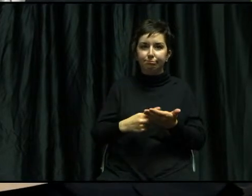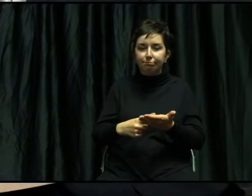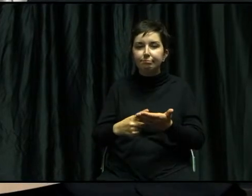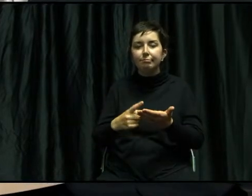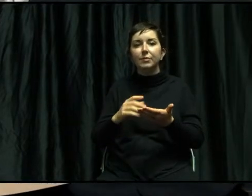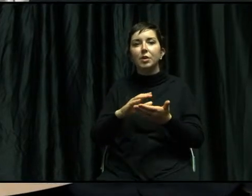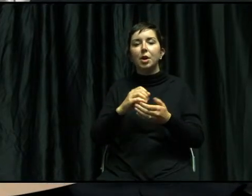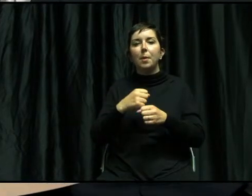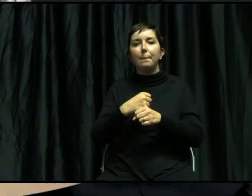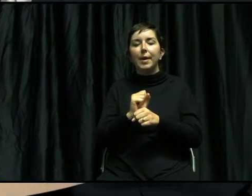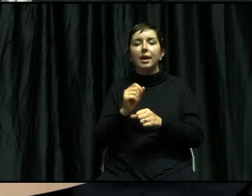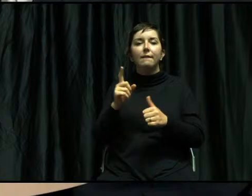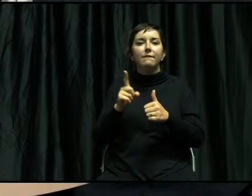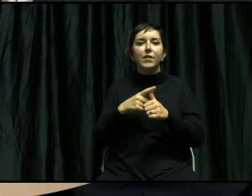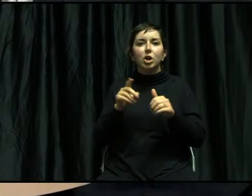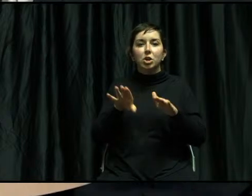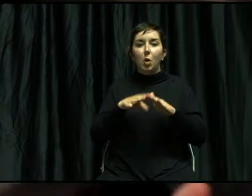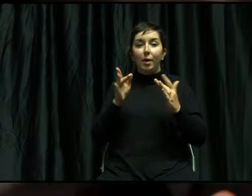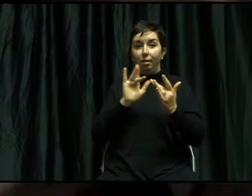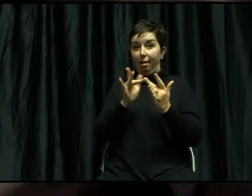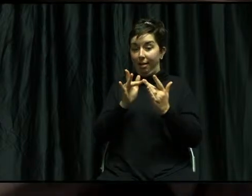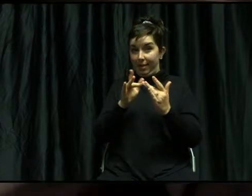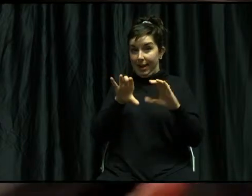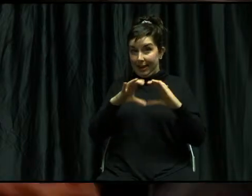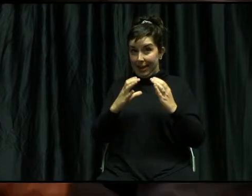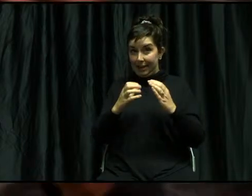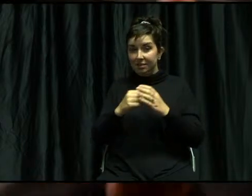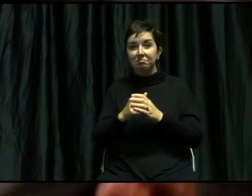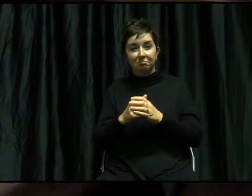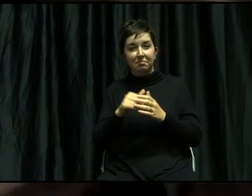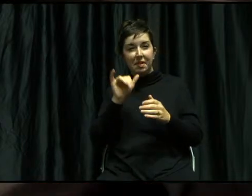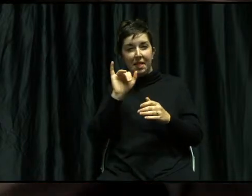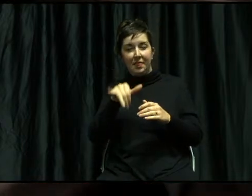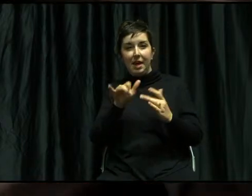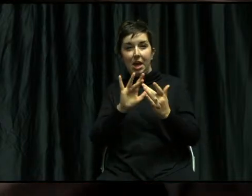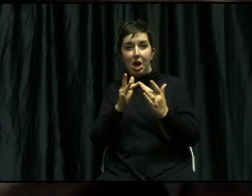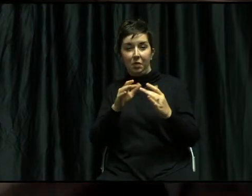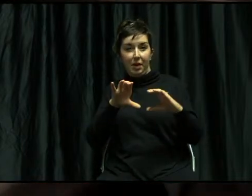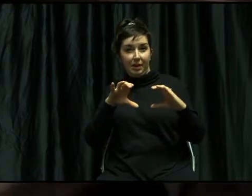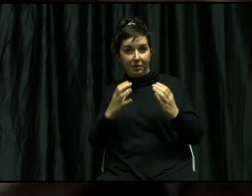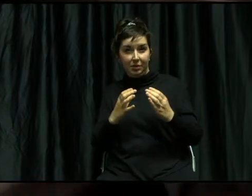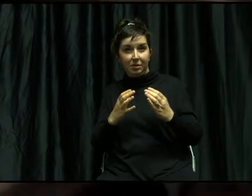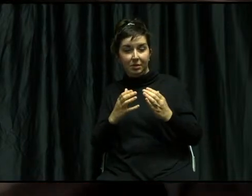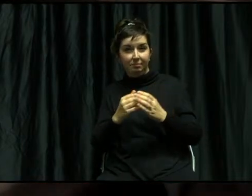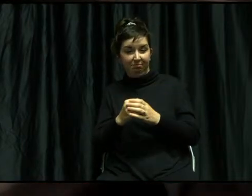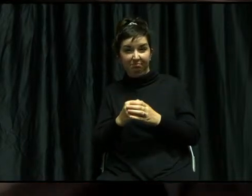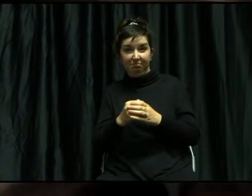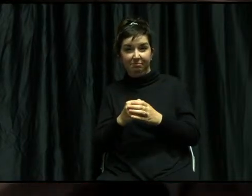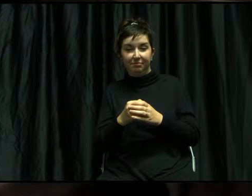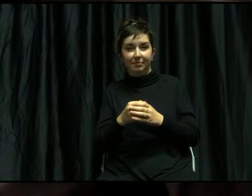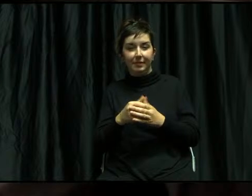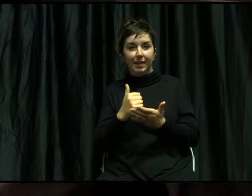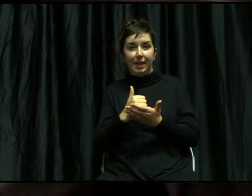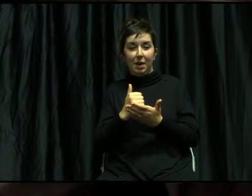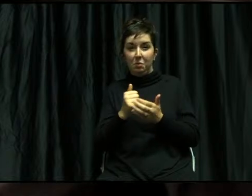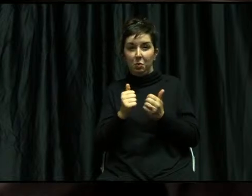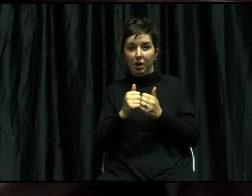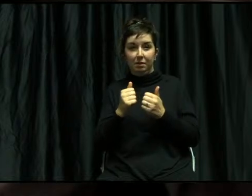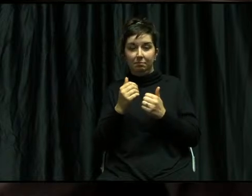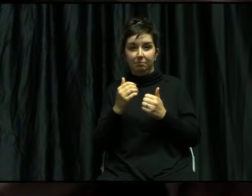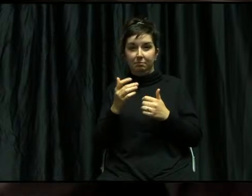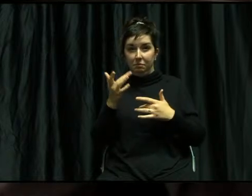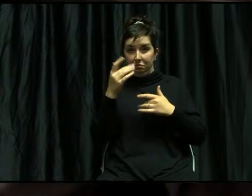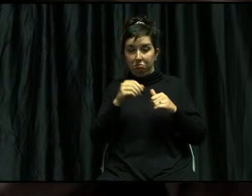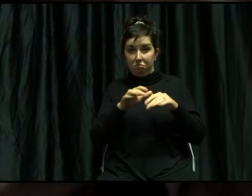university's first massive open online course. Online course we put out worldwide on the effects of disease on history. We had thousands of